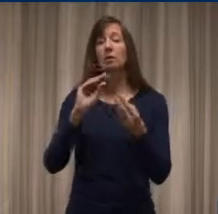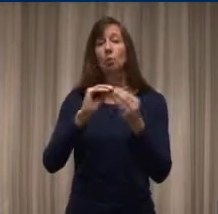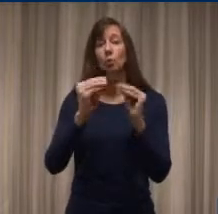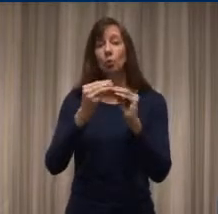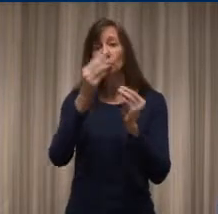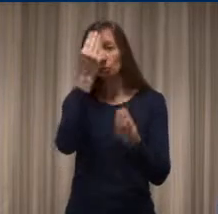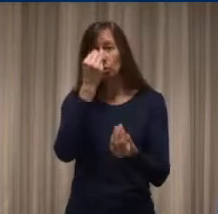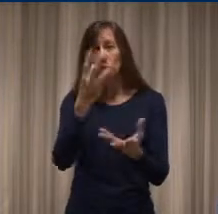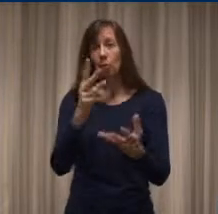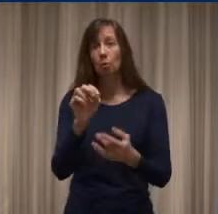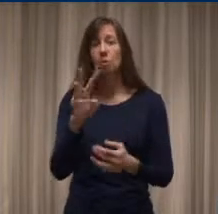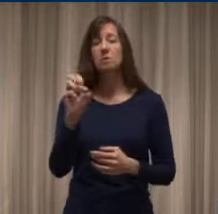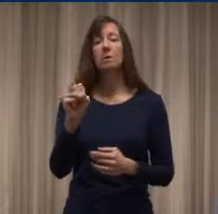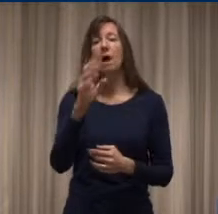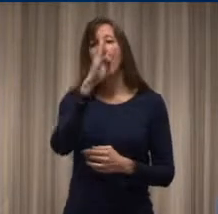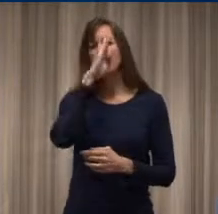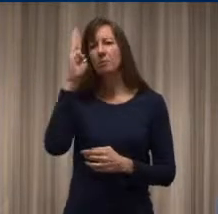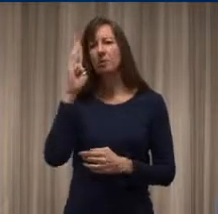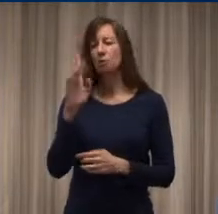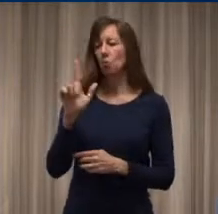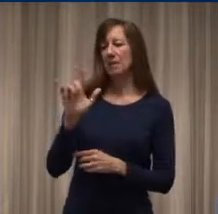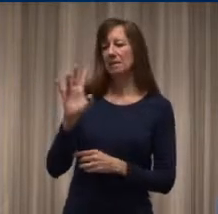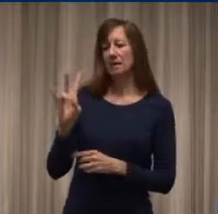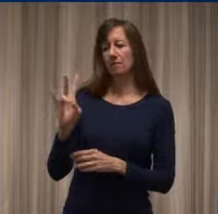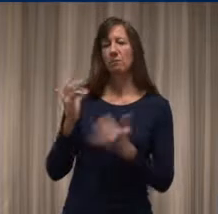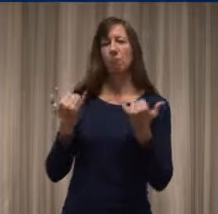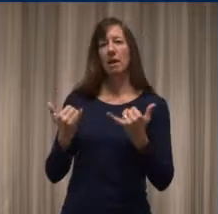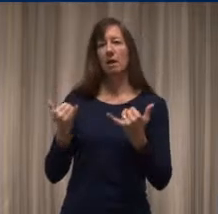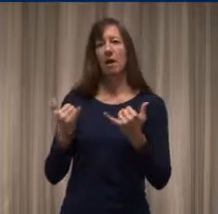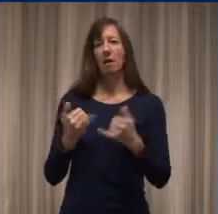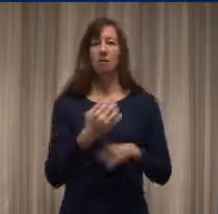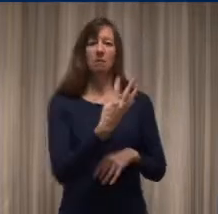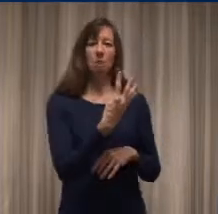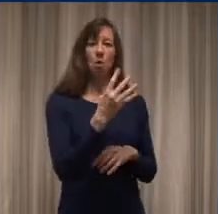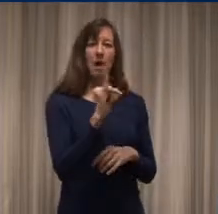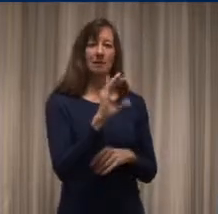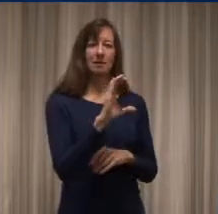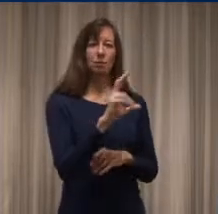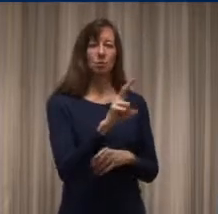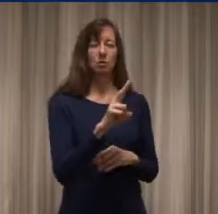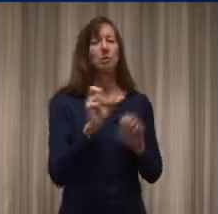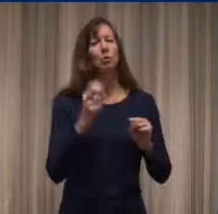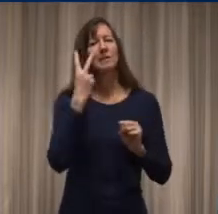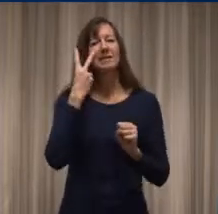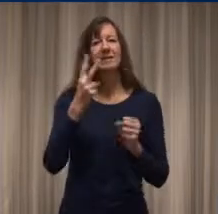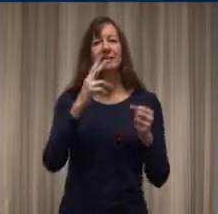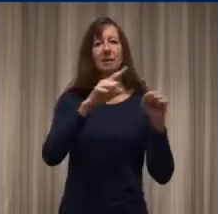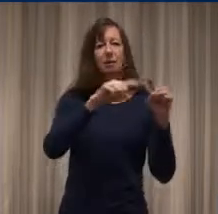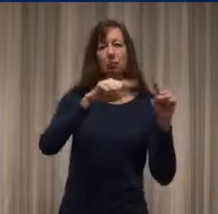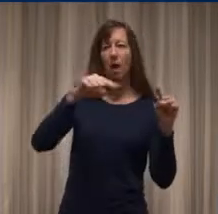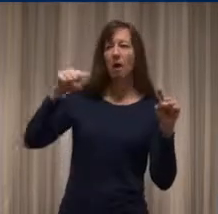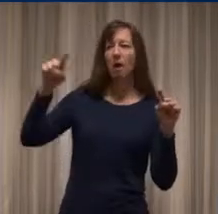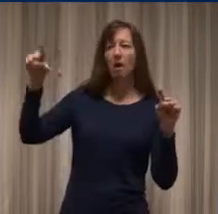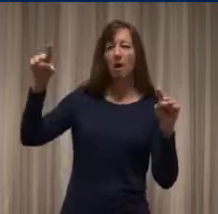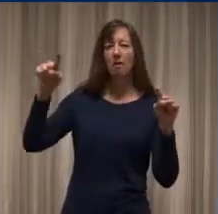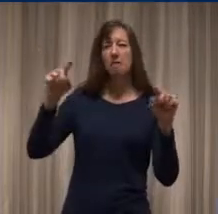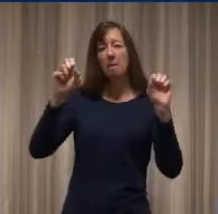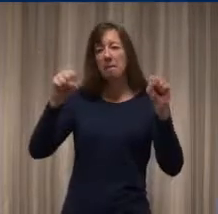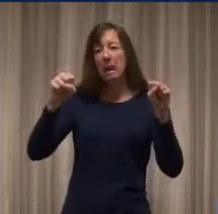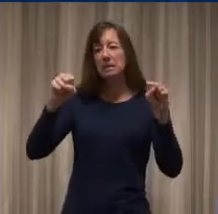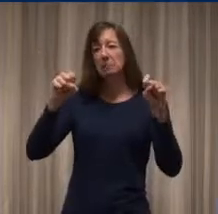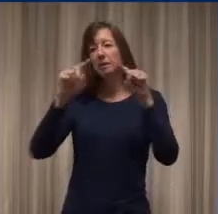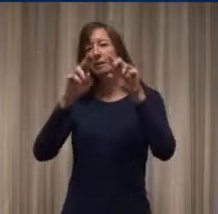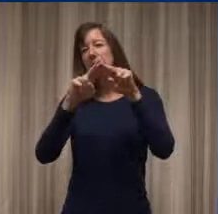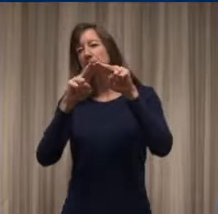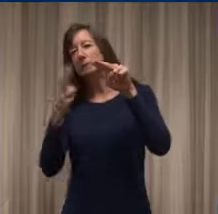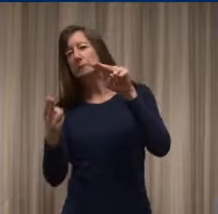right now, 4 in the ICU. You can see on the graph the possible beginning of a downslope. Again, still a little